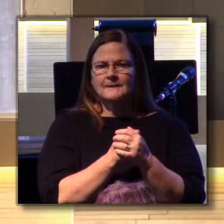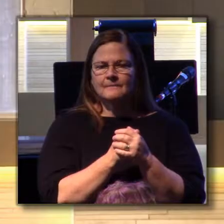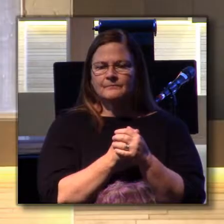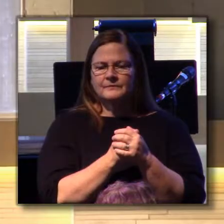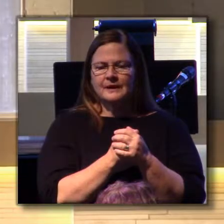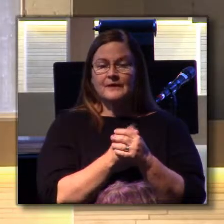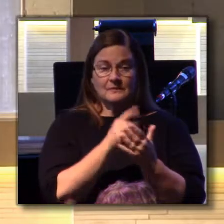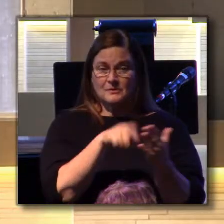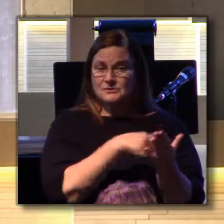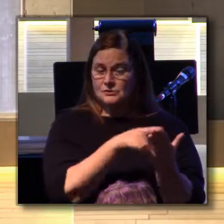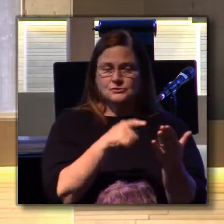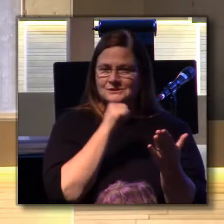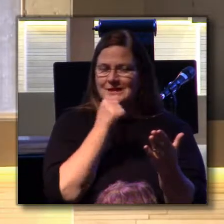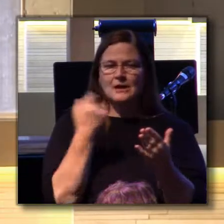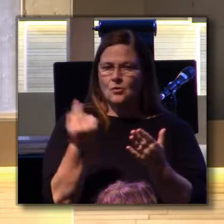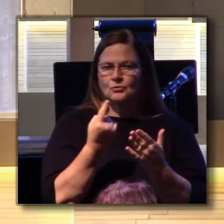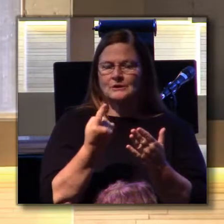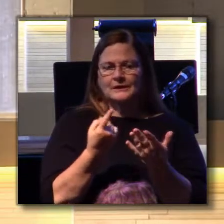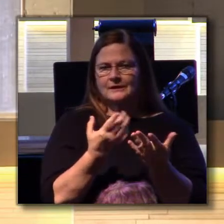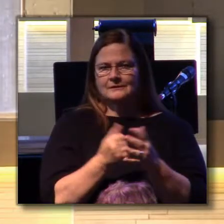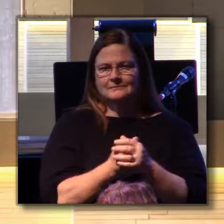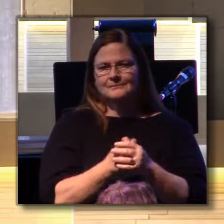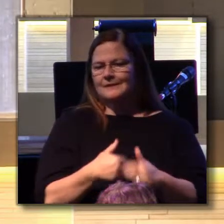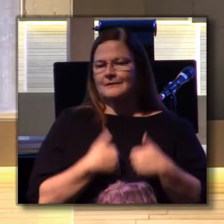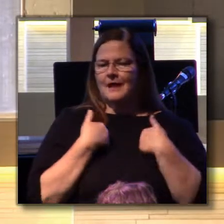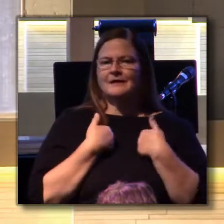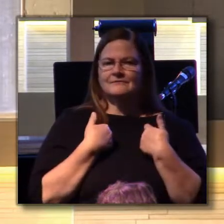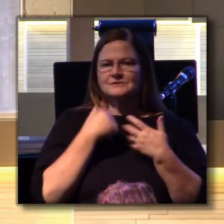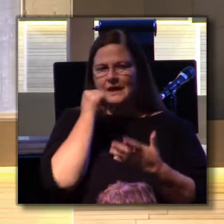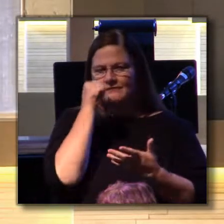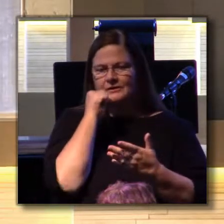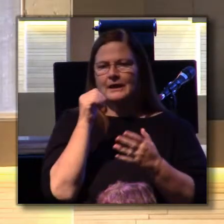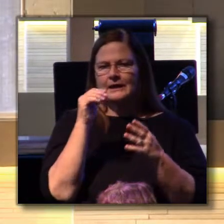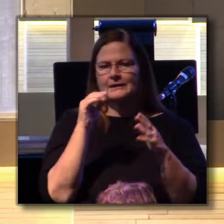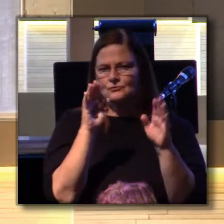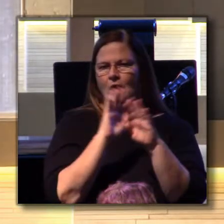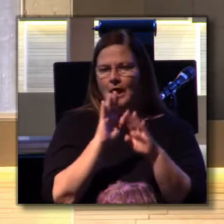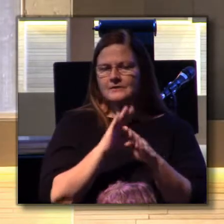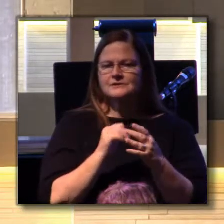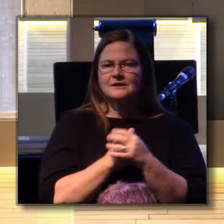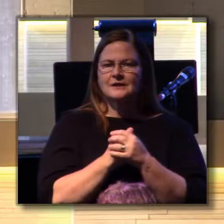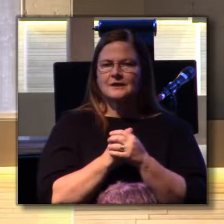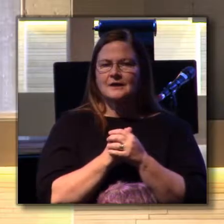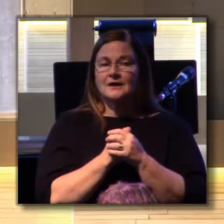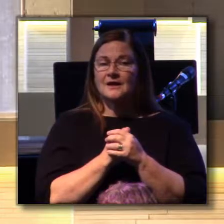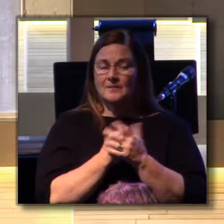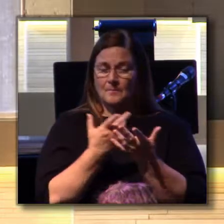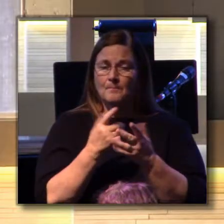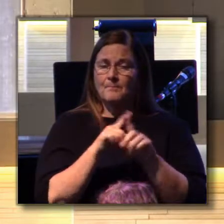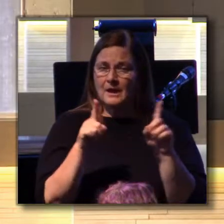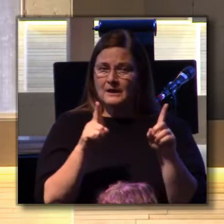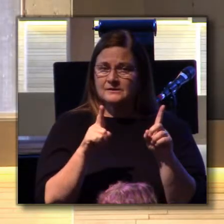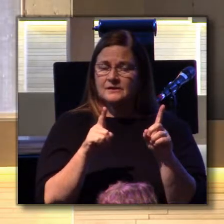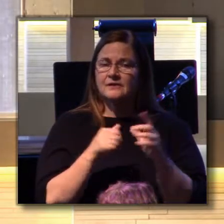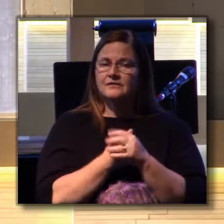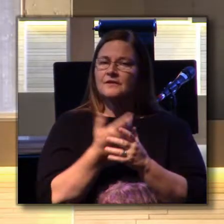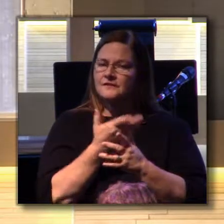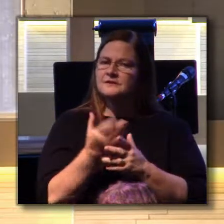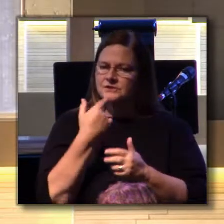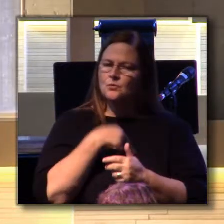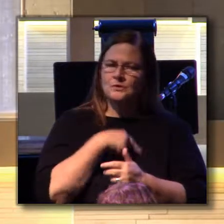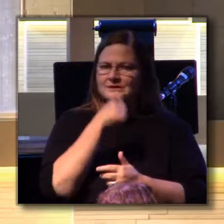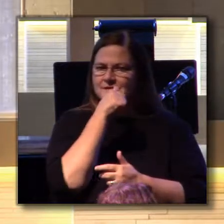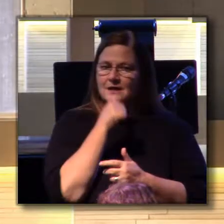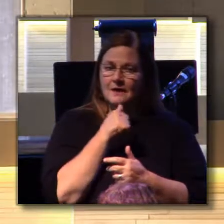just the trials of life, which everybody is going to suffer, but the trials of life that we suffer specifically because we are taking a stand